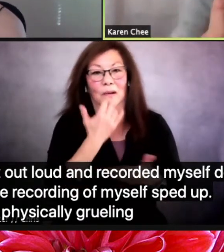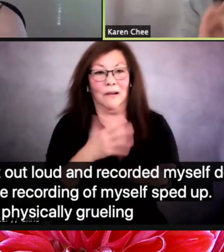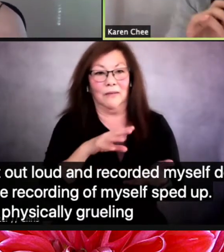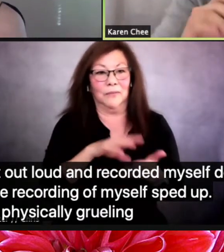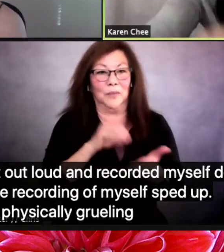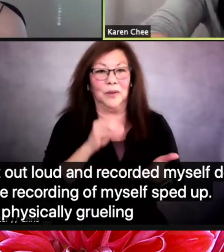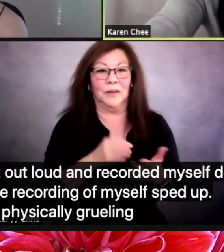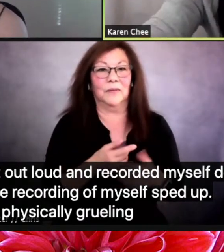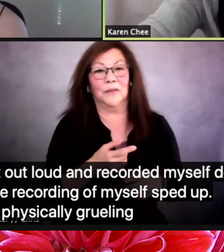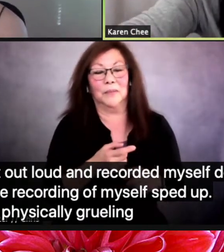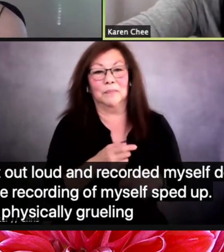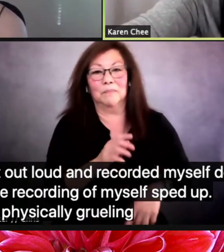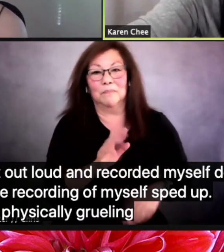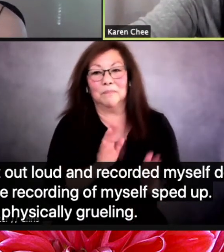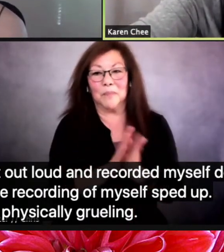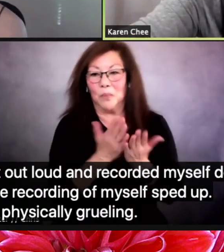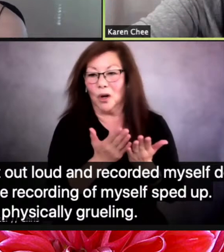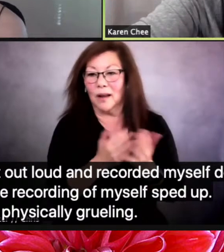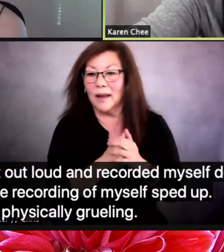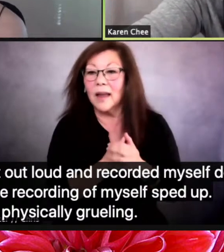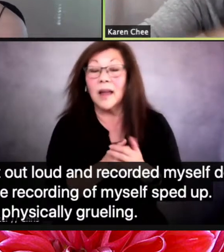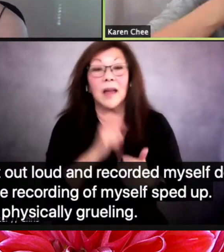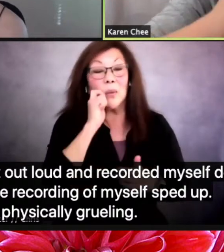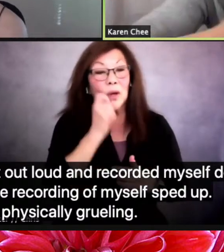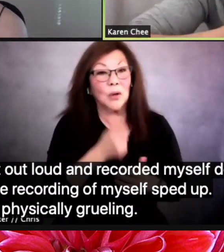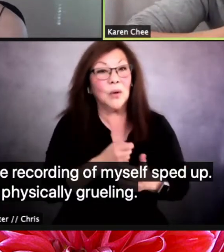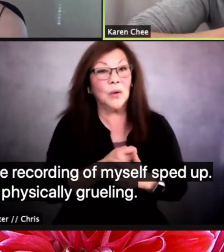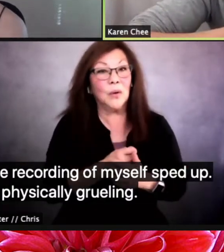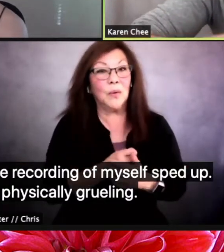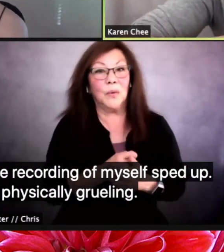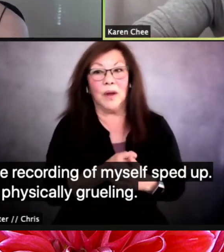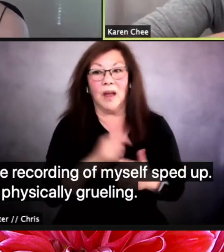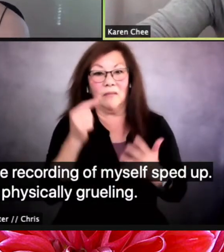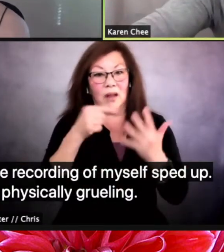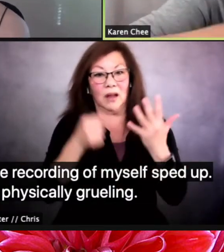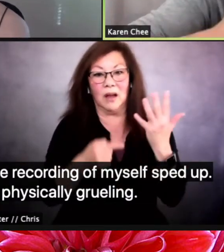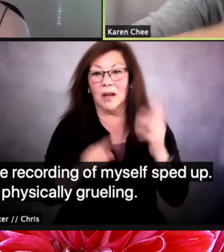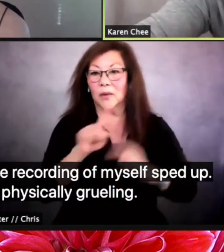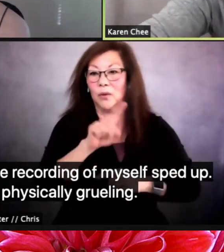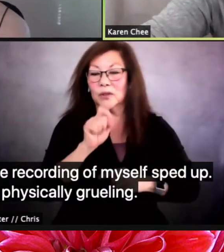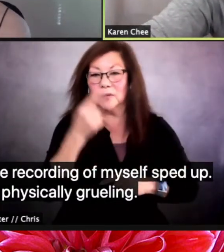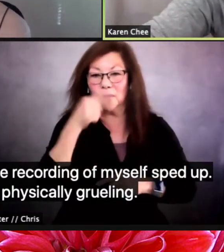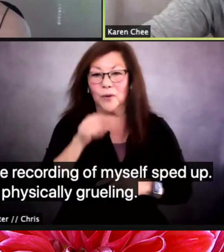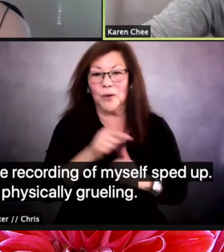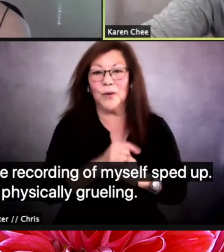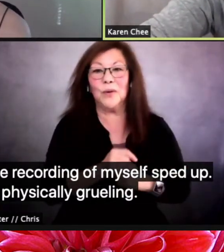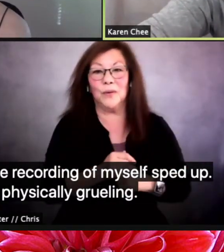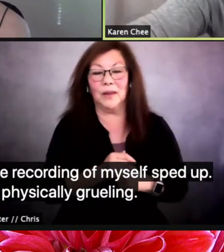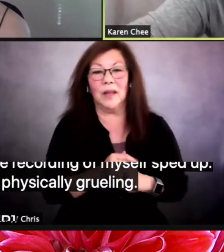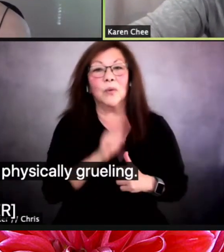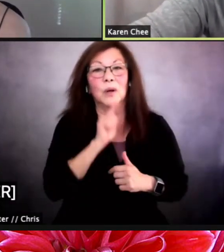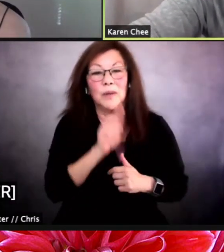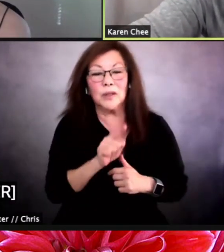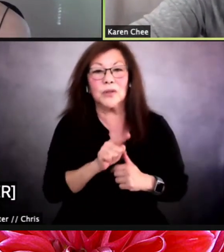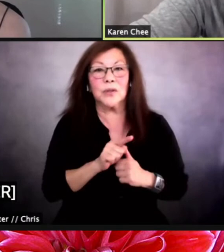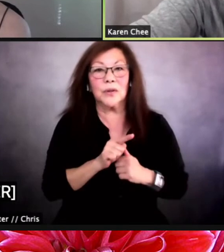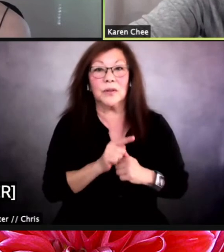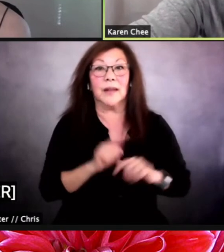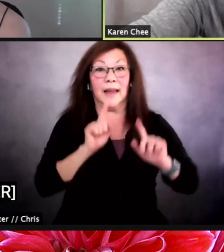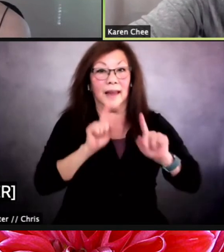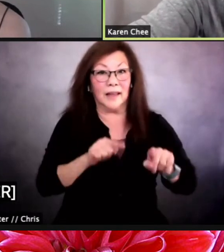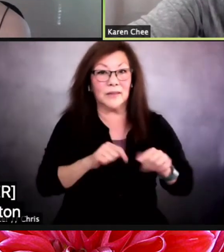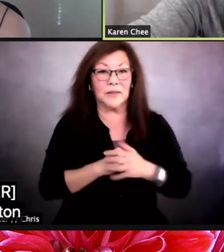Mermaid. Um, okay, cool. It looks like we have a ton of questions from people for you, and I want to make sure you get to answer